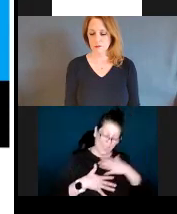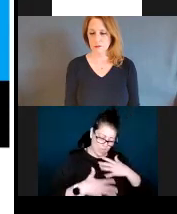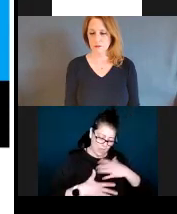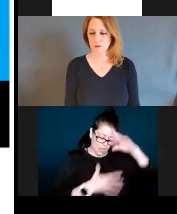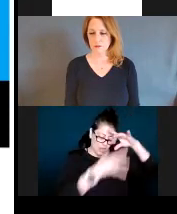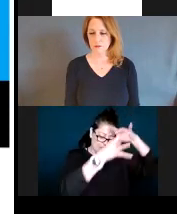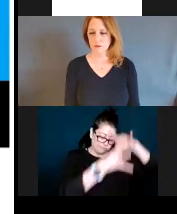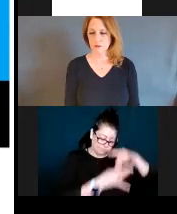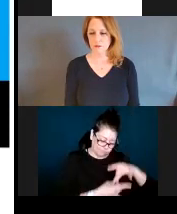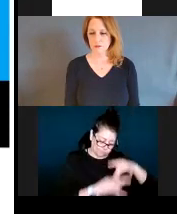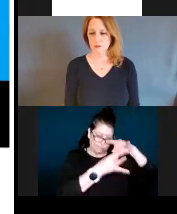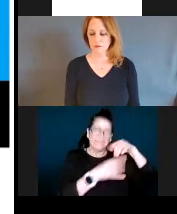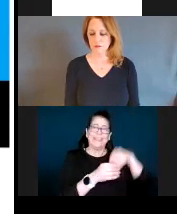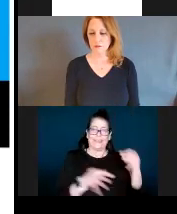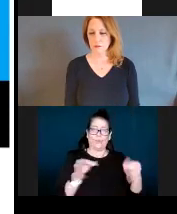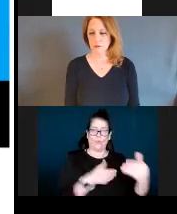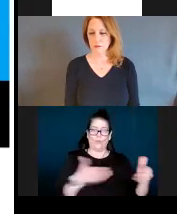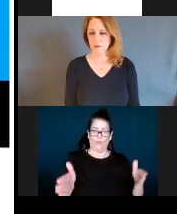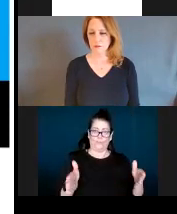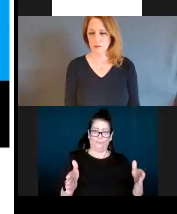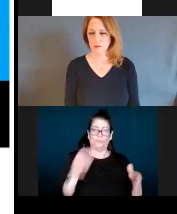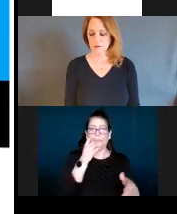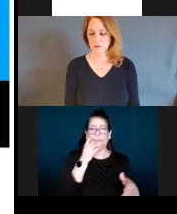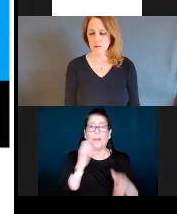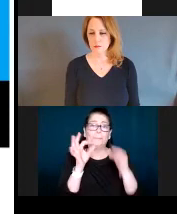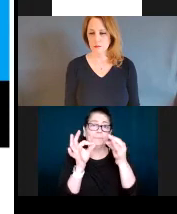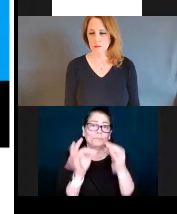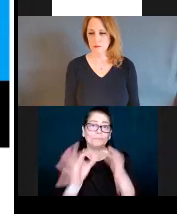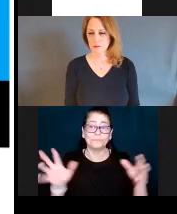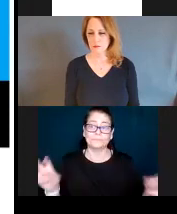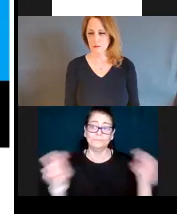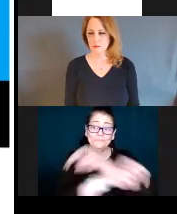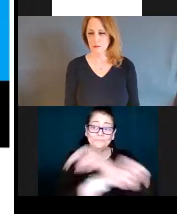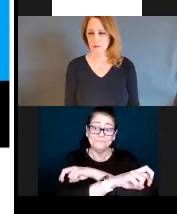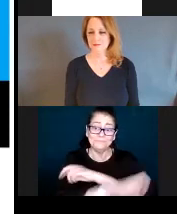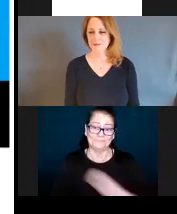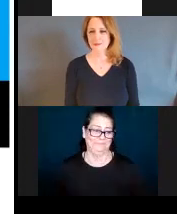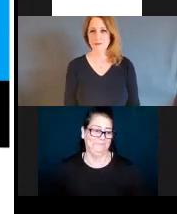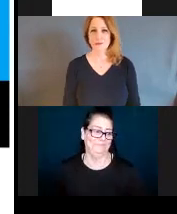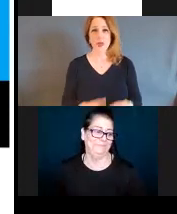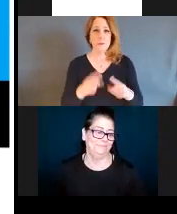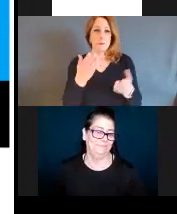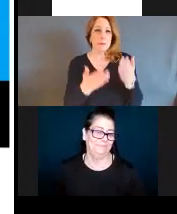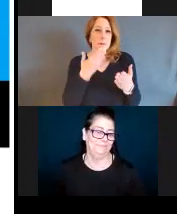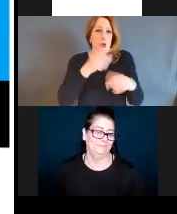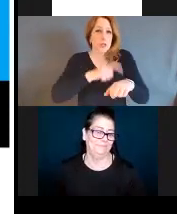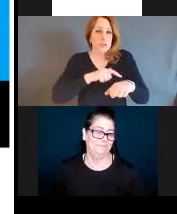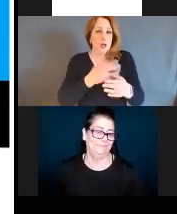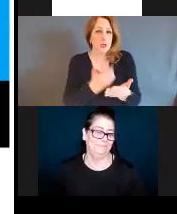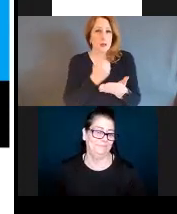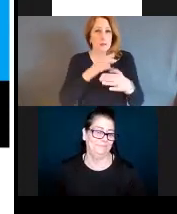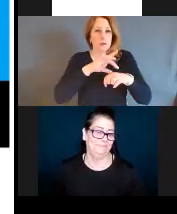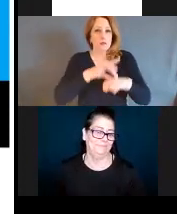yes, they can and they probably will. But this might be a good time for grounding because it brings them back into that